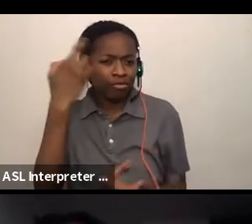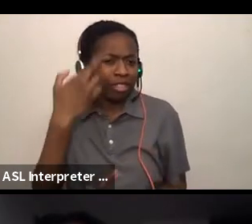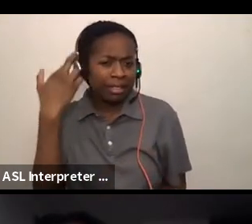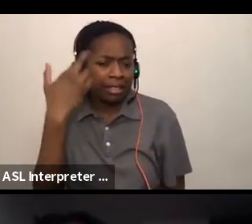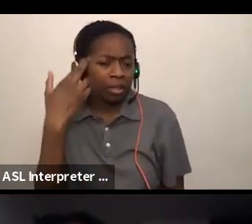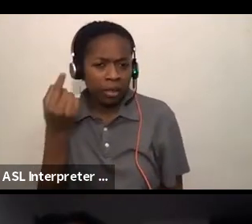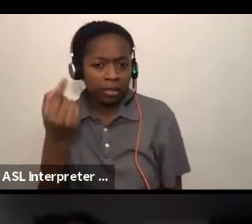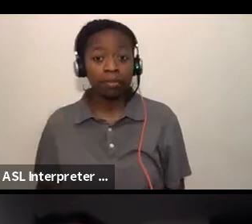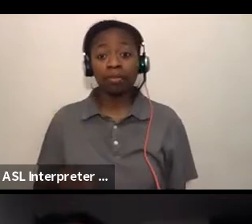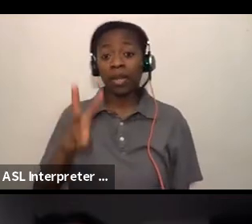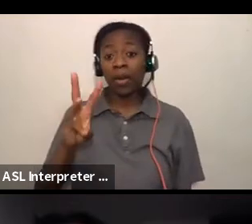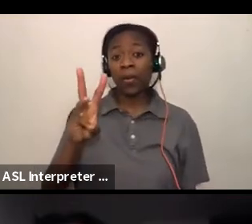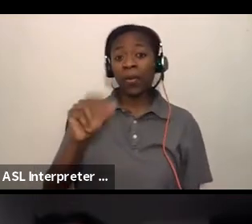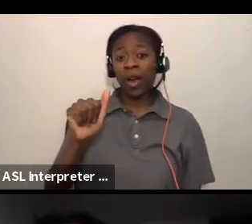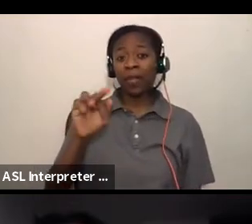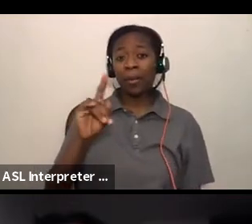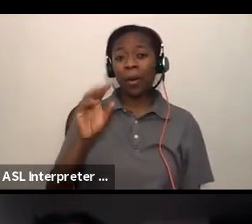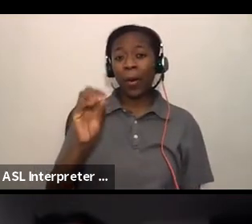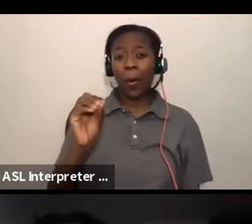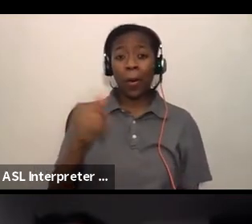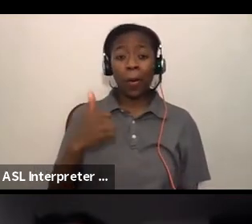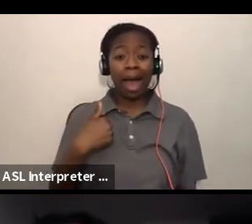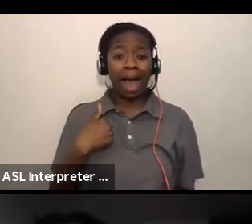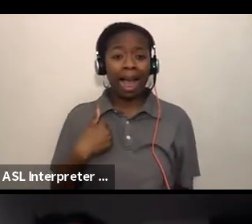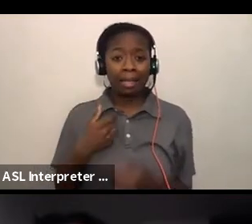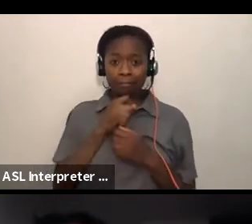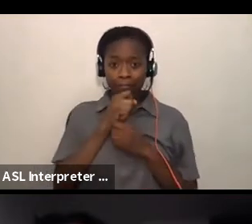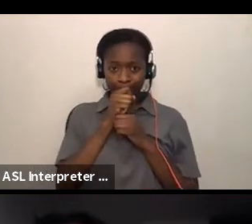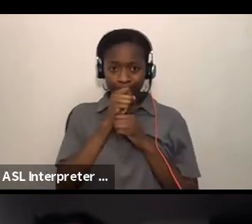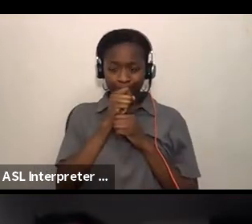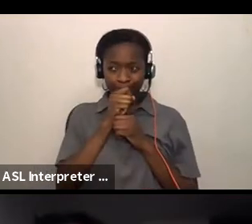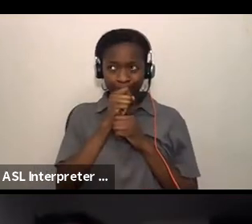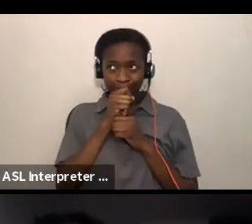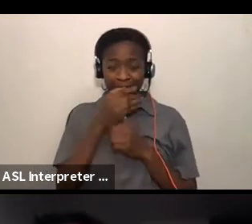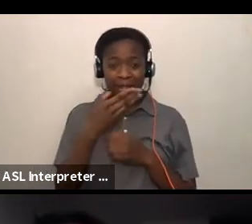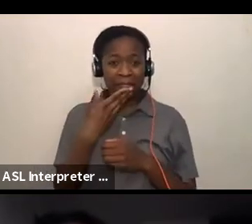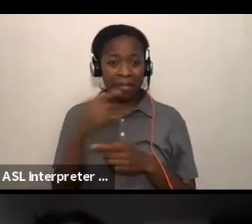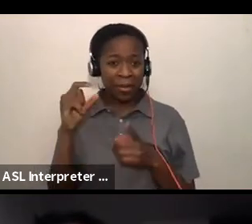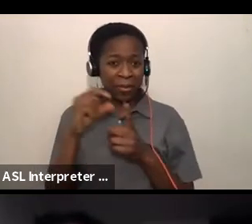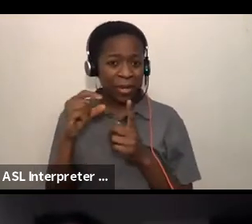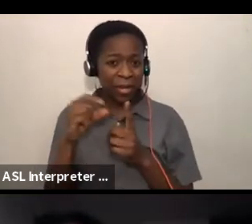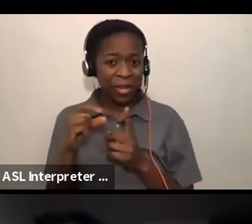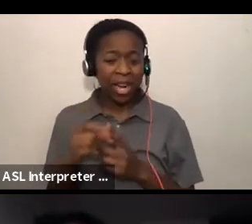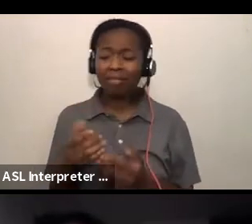I don't want to say it because it's a bad word, but...